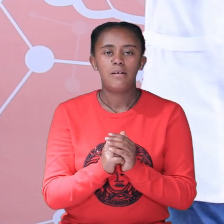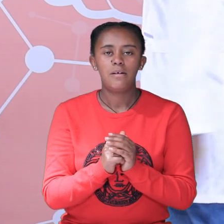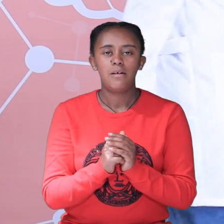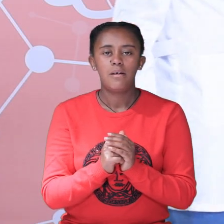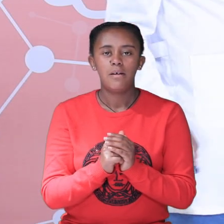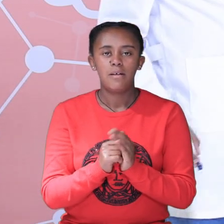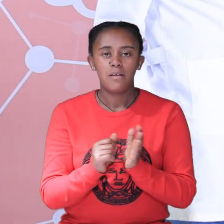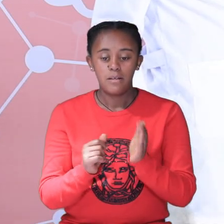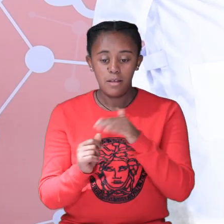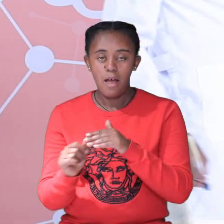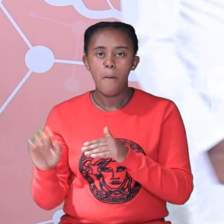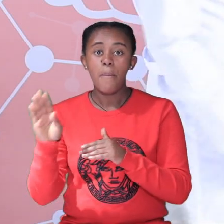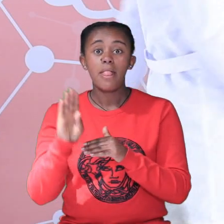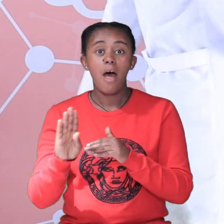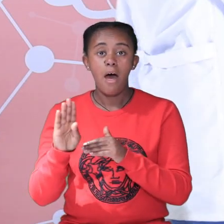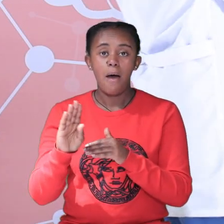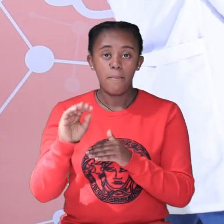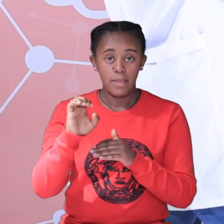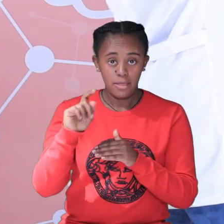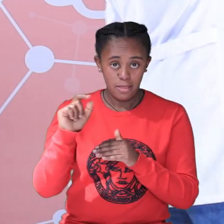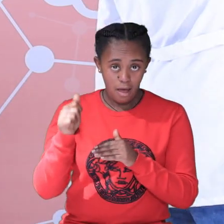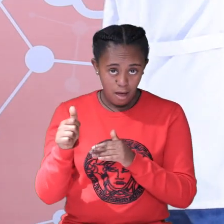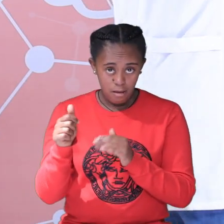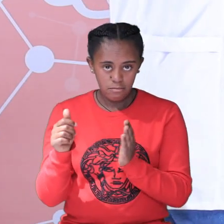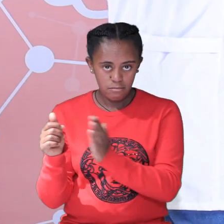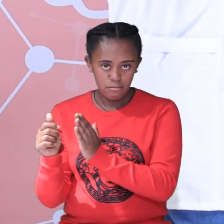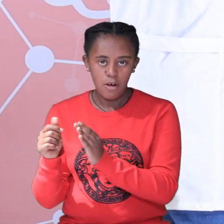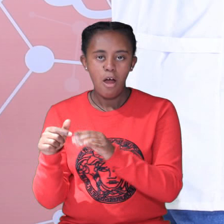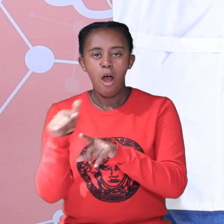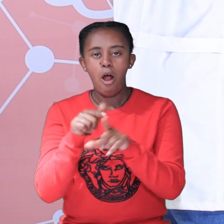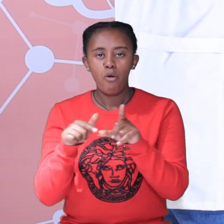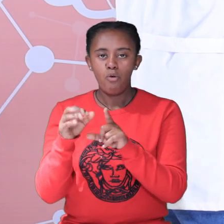Alpha, angle of incidence, and